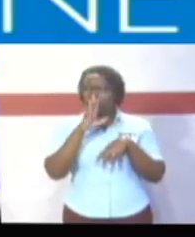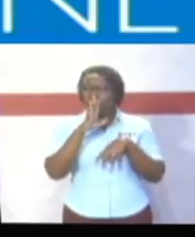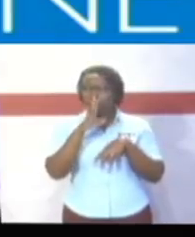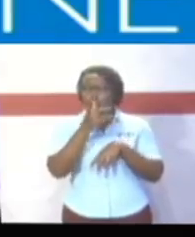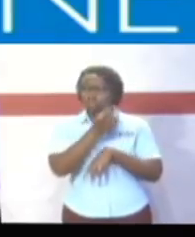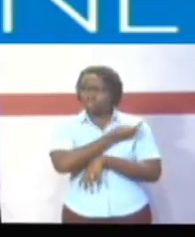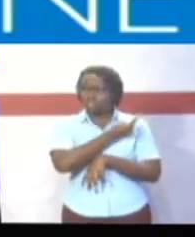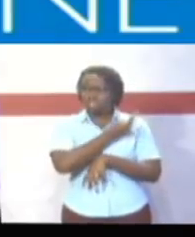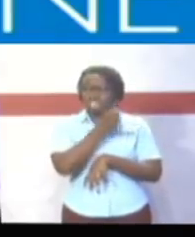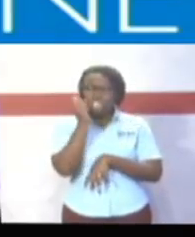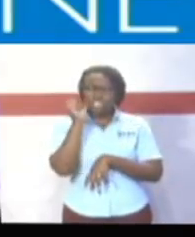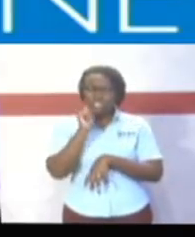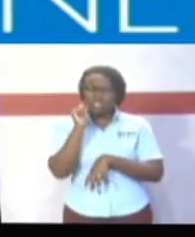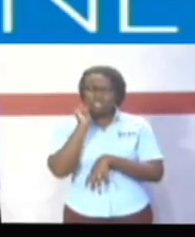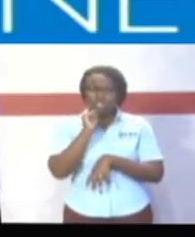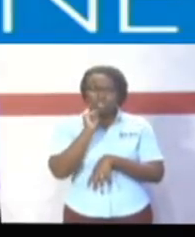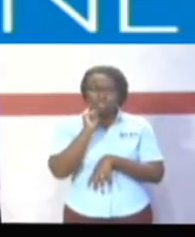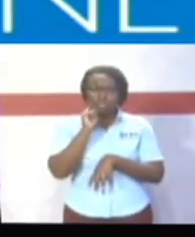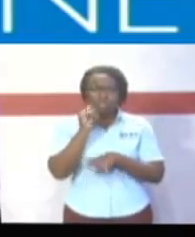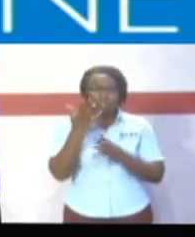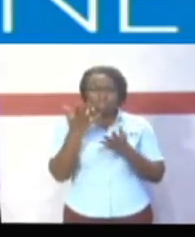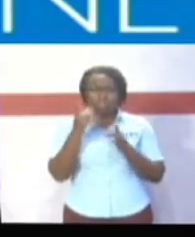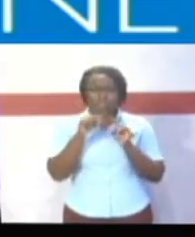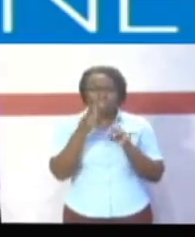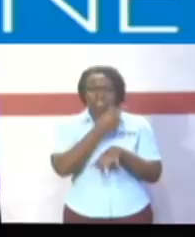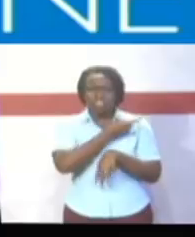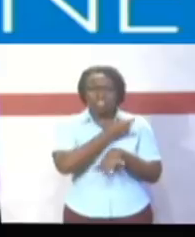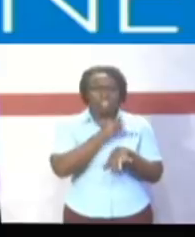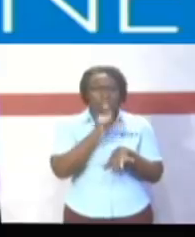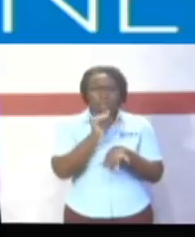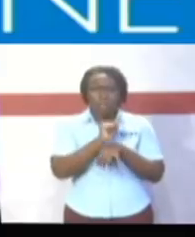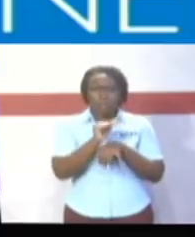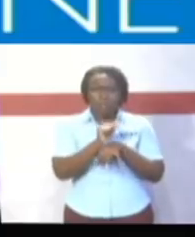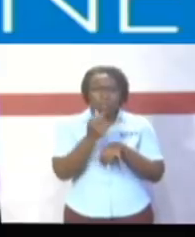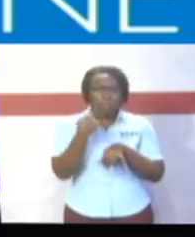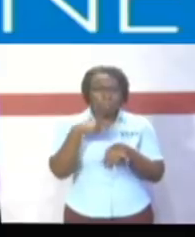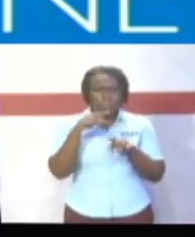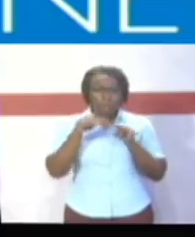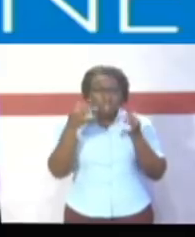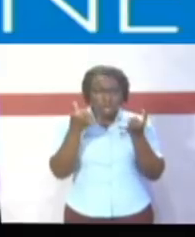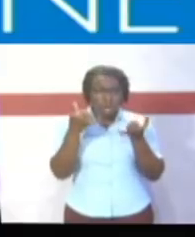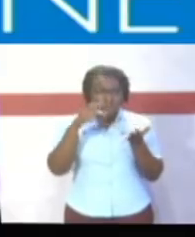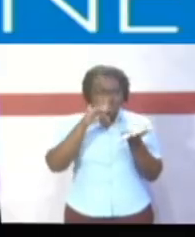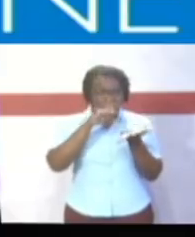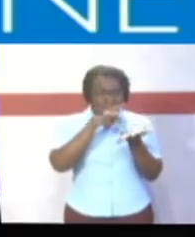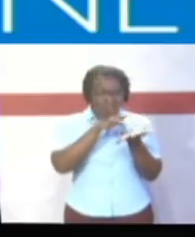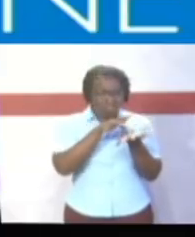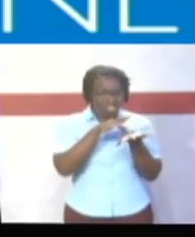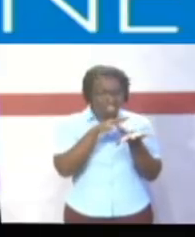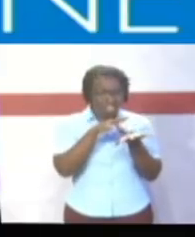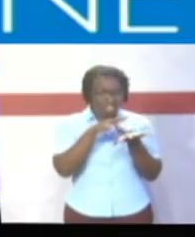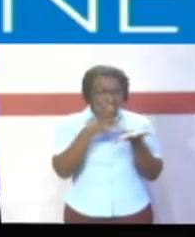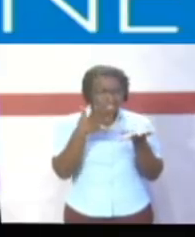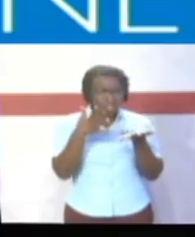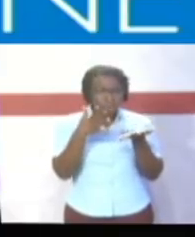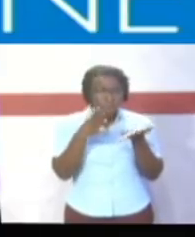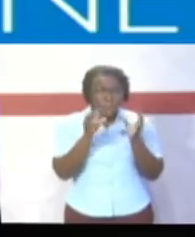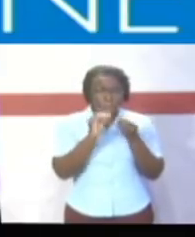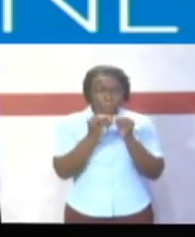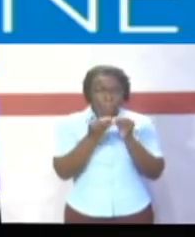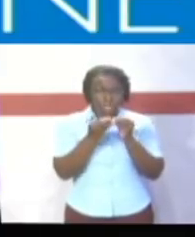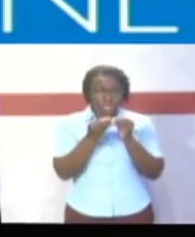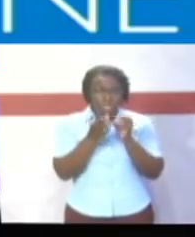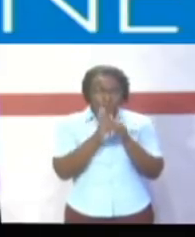therefore the vaccination program is not working, and we are in the middle of a wave. Some countries in